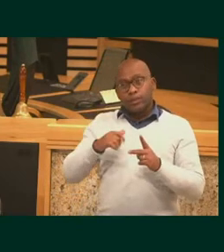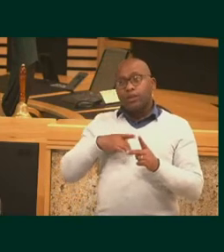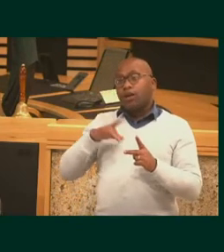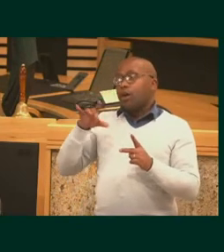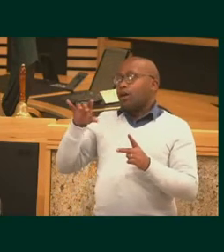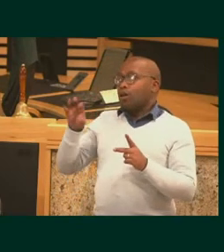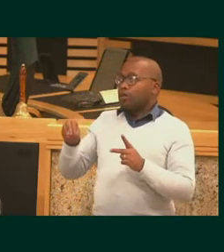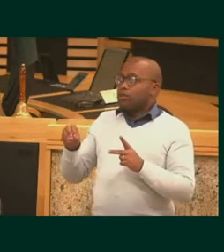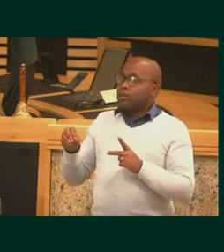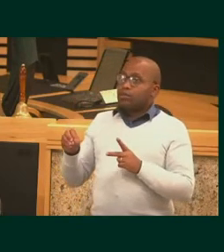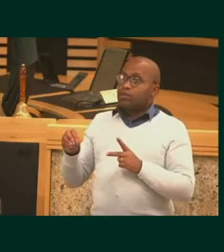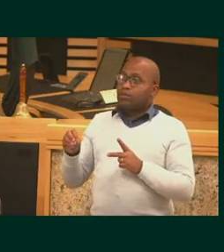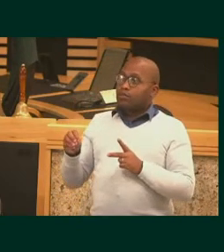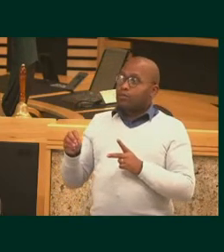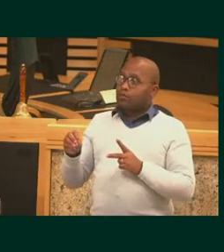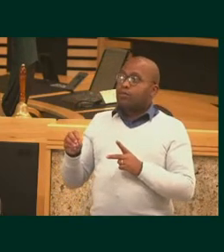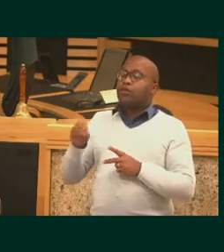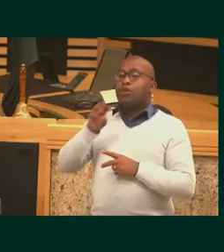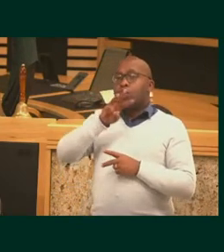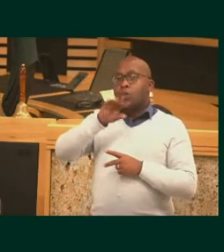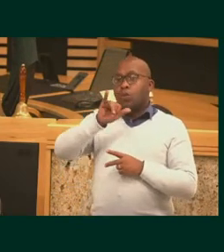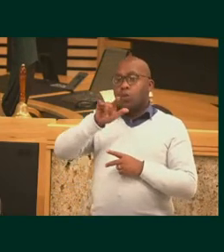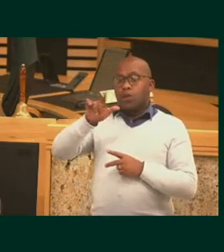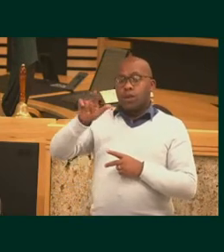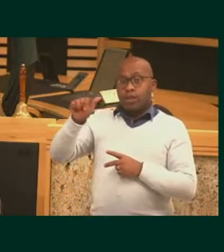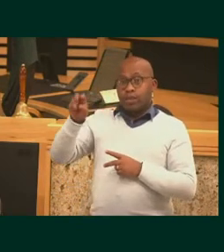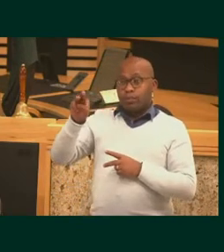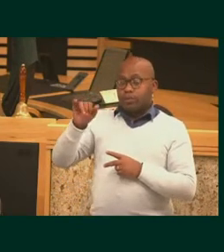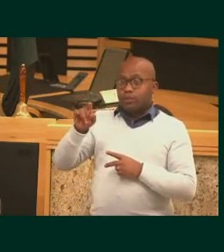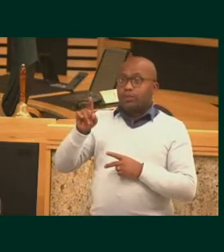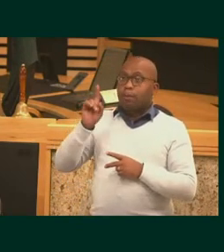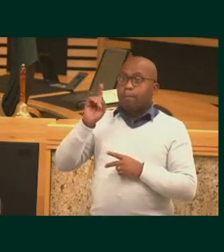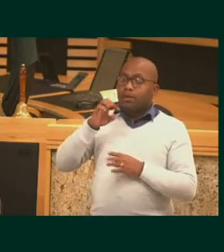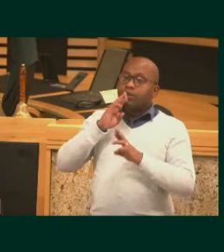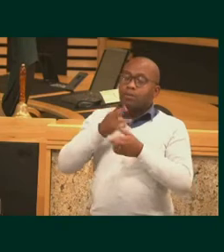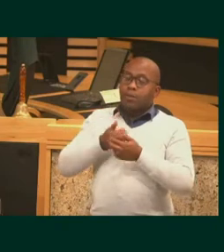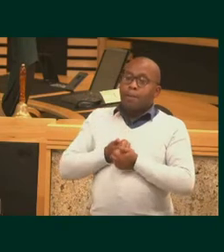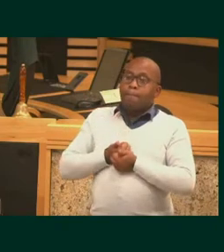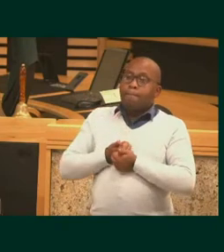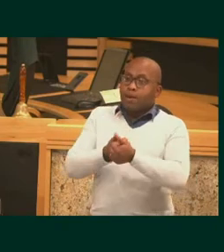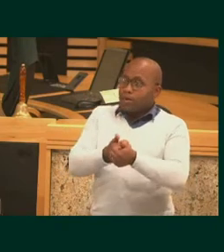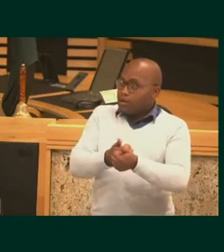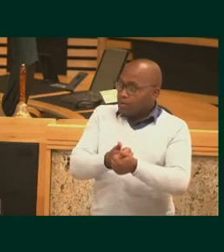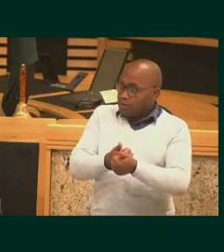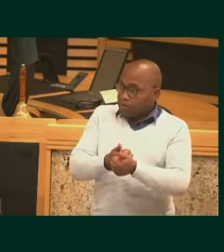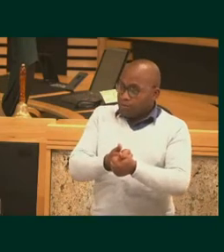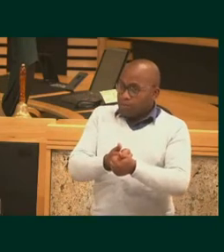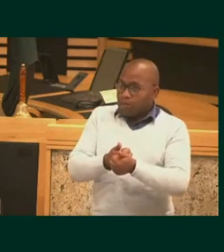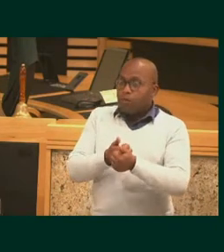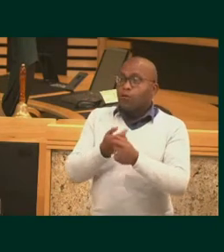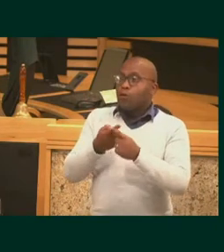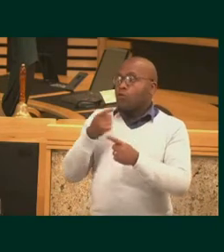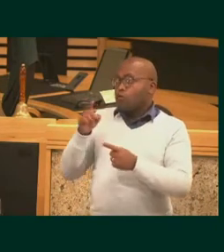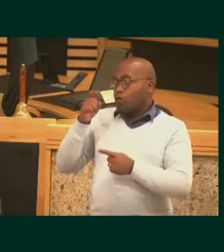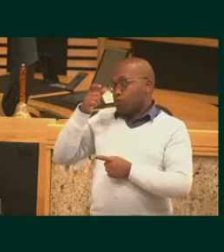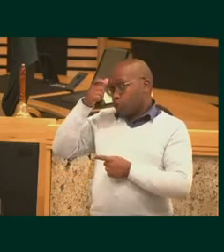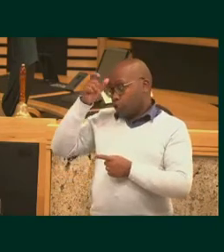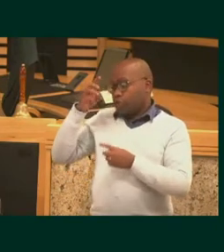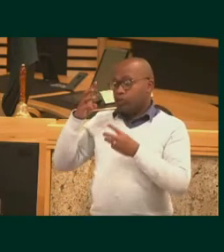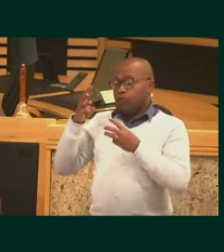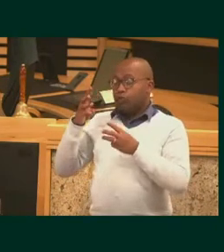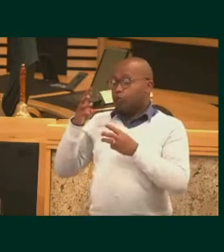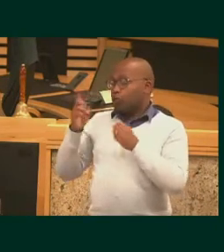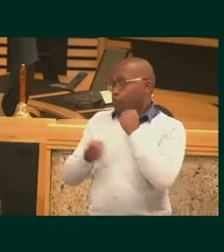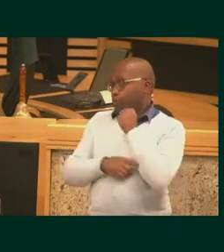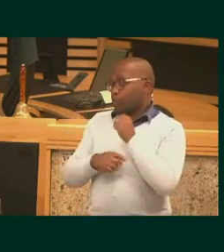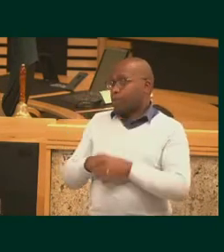to honorable Williams to speak on the on the statement by The Honorable Chief we thank you thank you very much